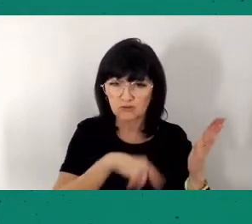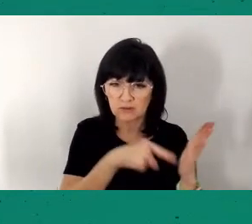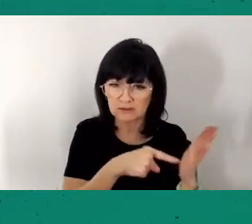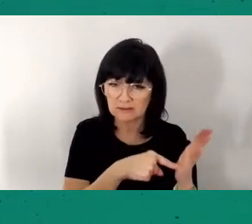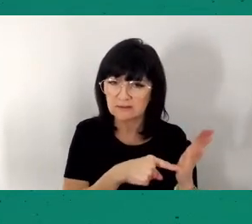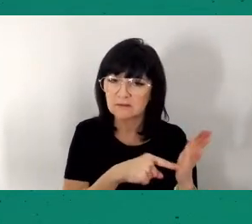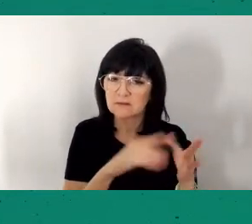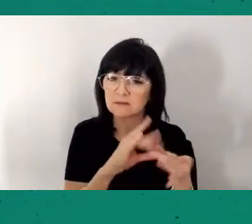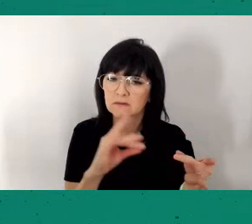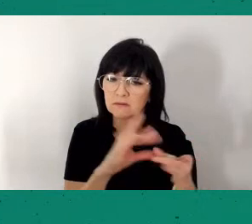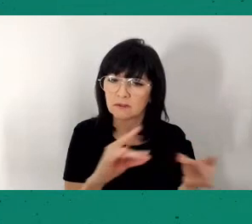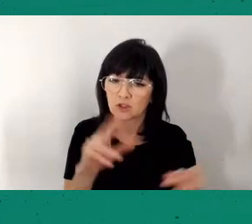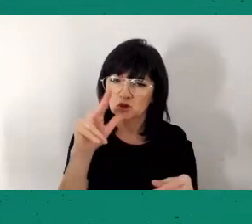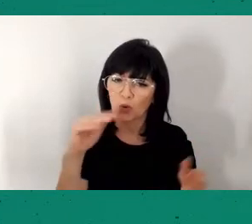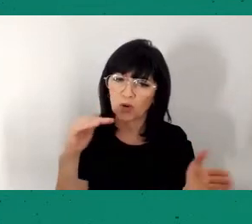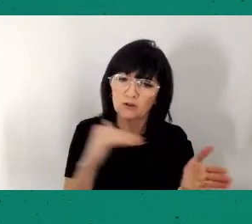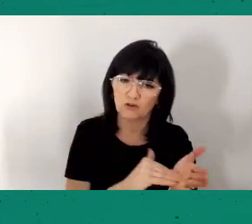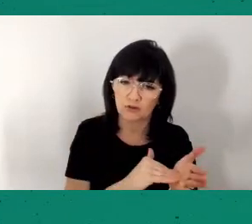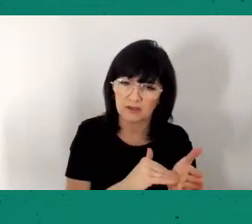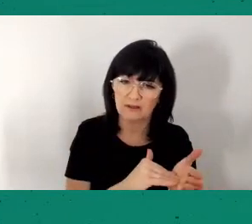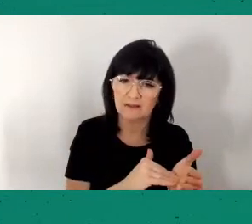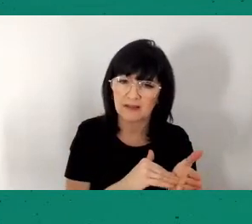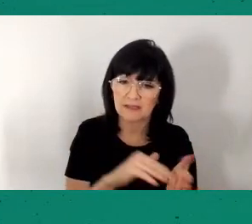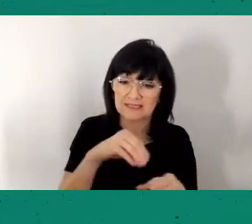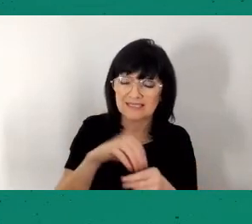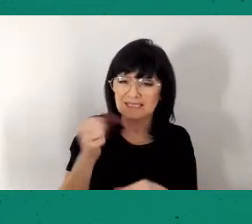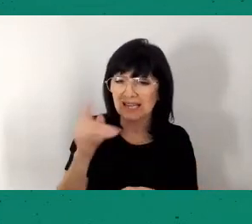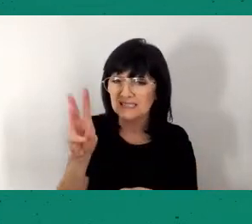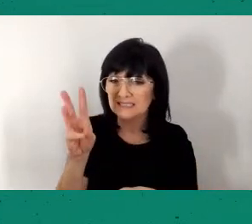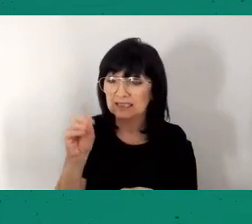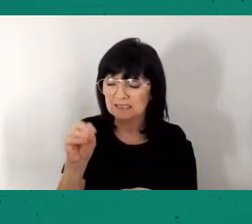free Africans in Delaware in 1860,